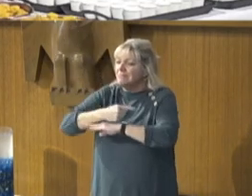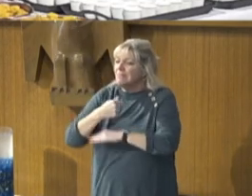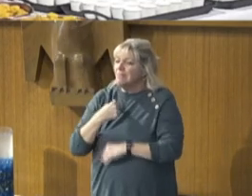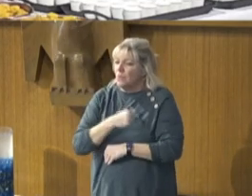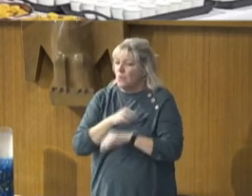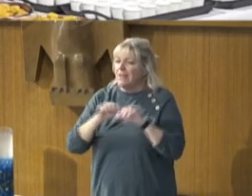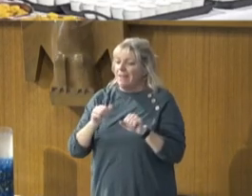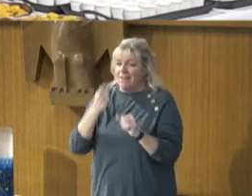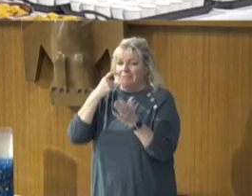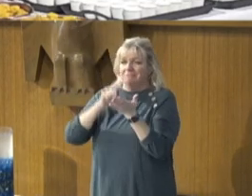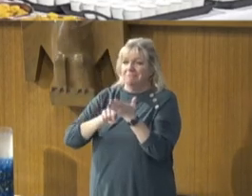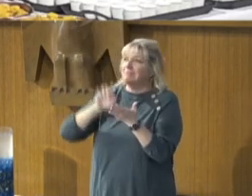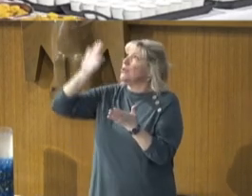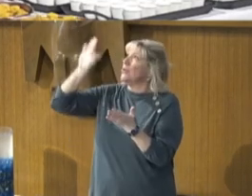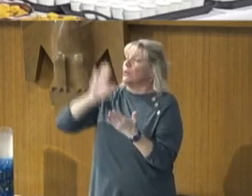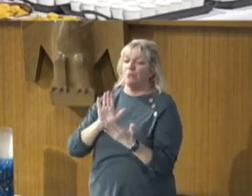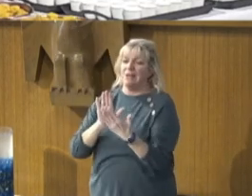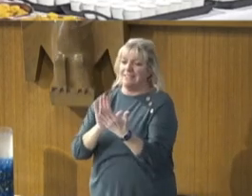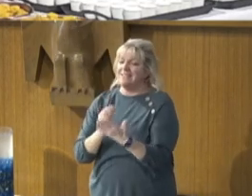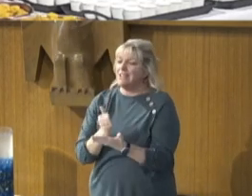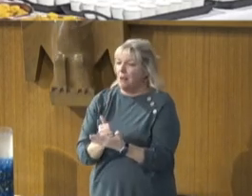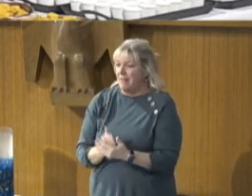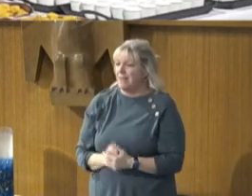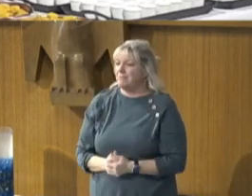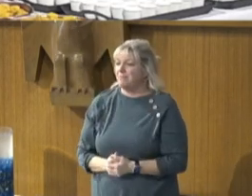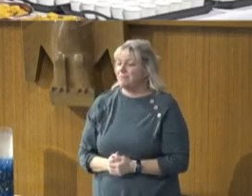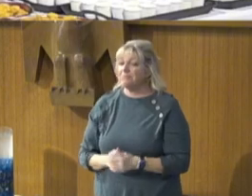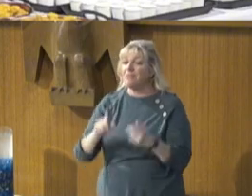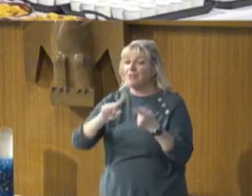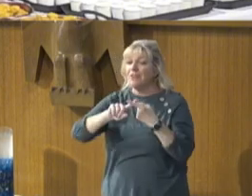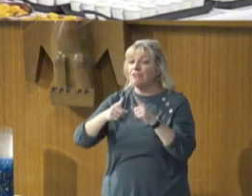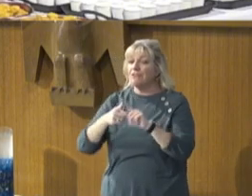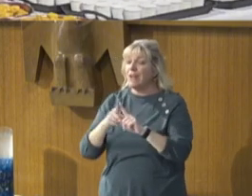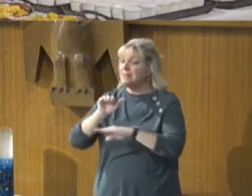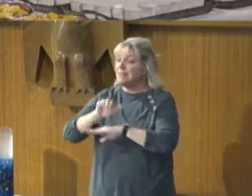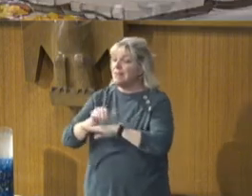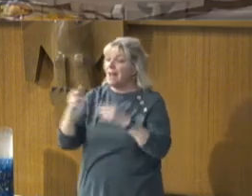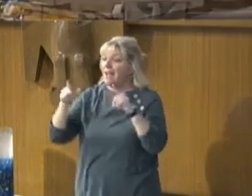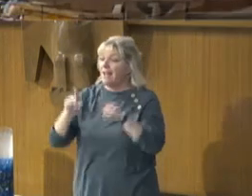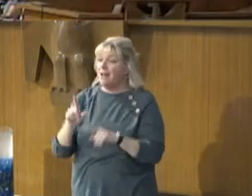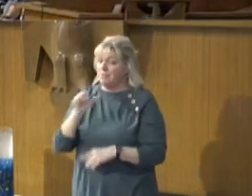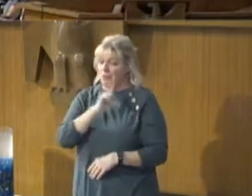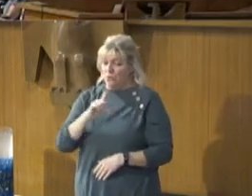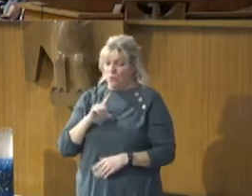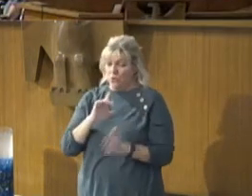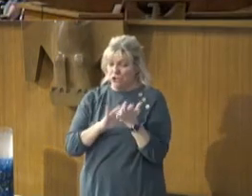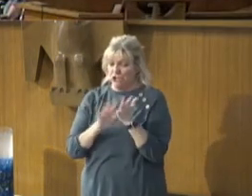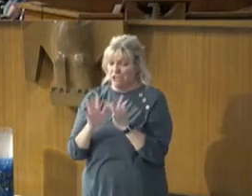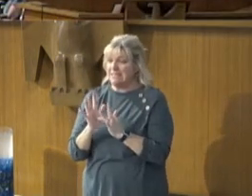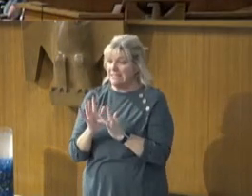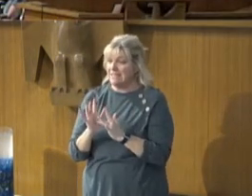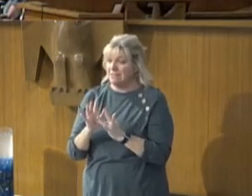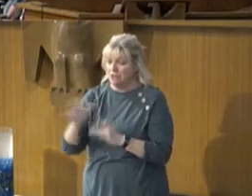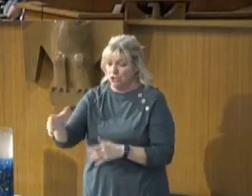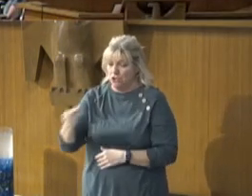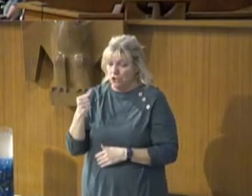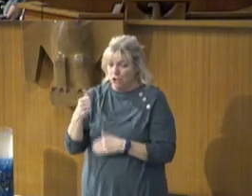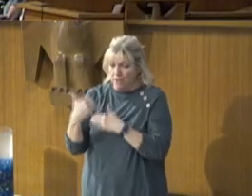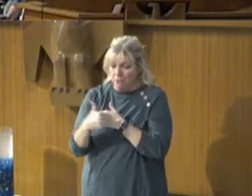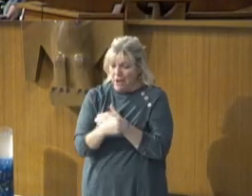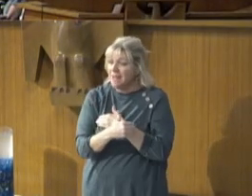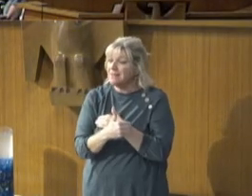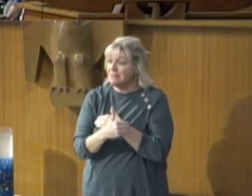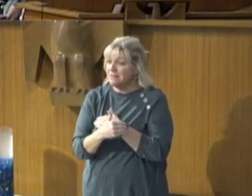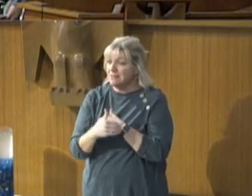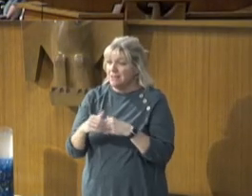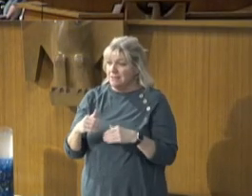your presence. Amen. Friends, on the night of his arrest, our Lord Jesus took bread, and after giving thanks to God,